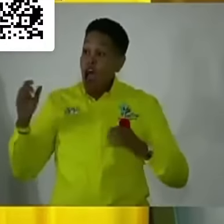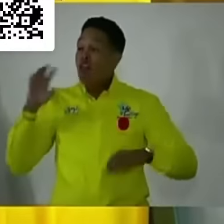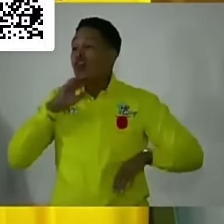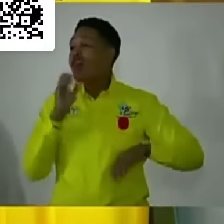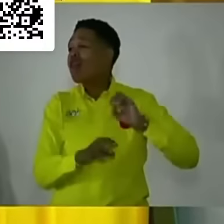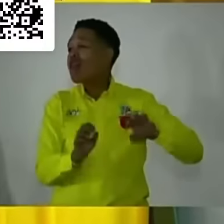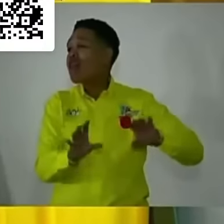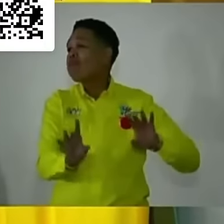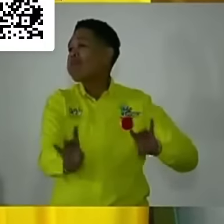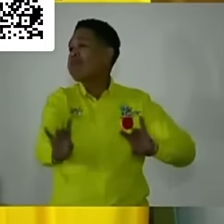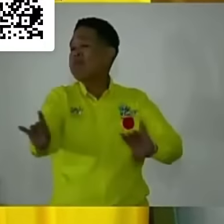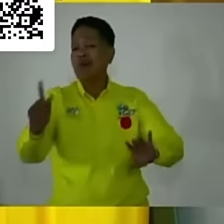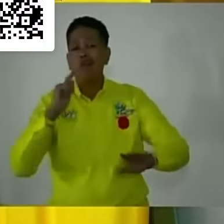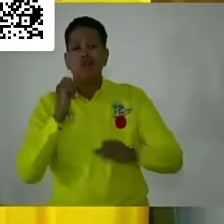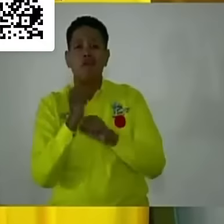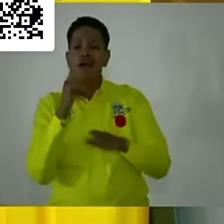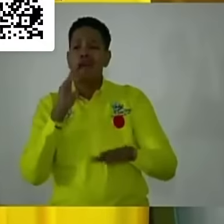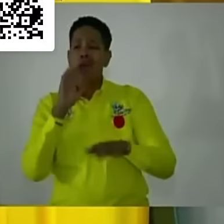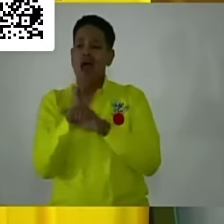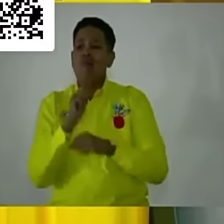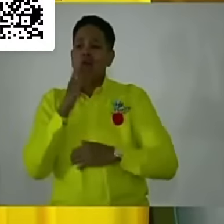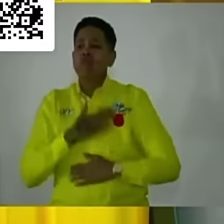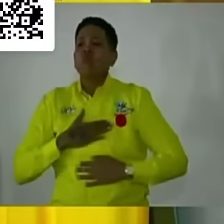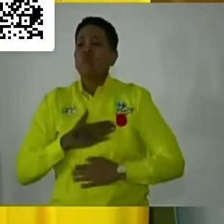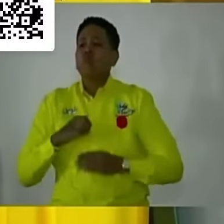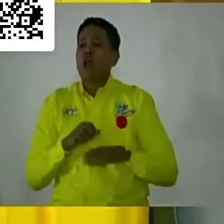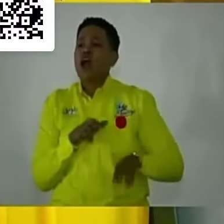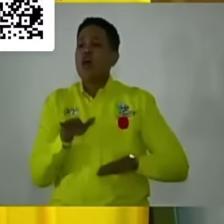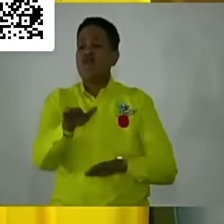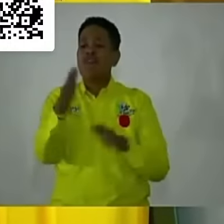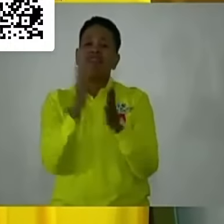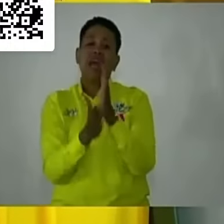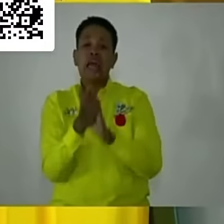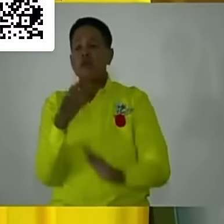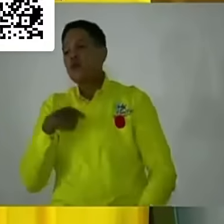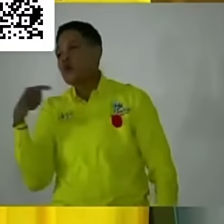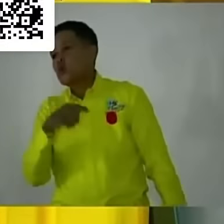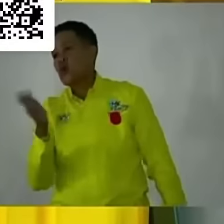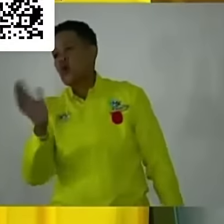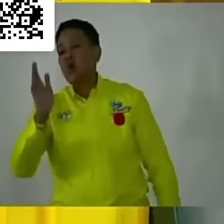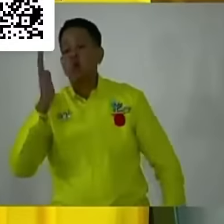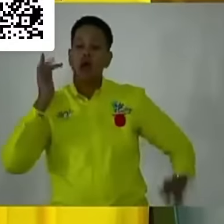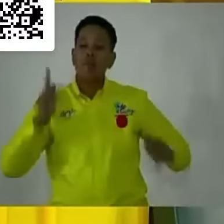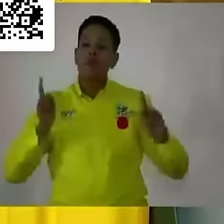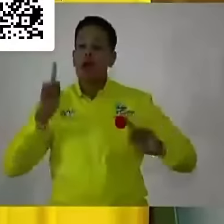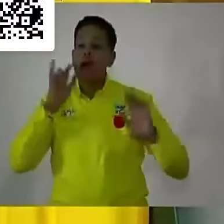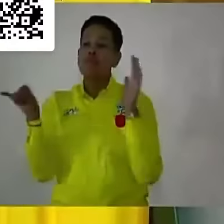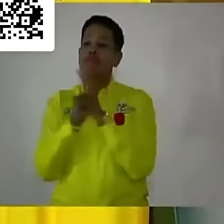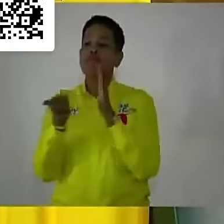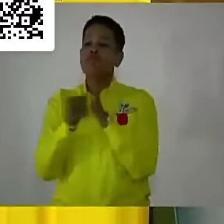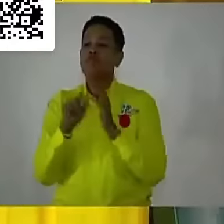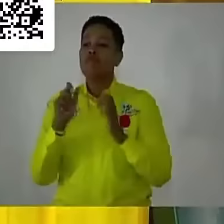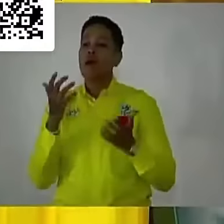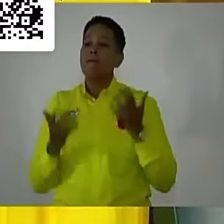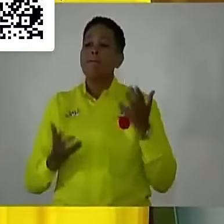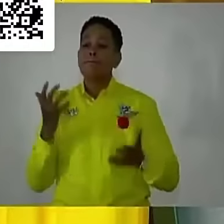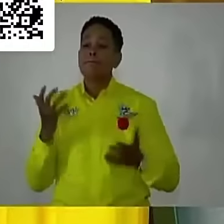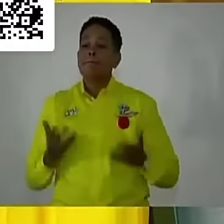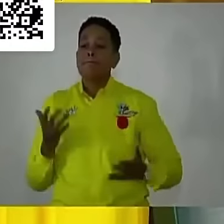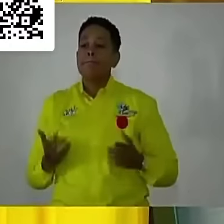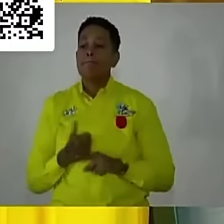has caused for the habit of recreation in our rivers to end because persons have identified the probability